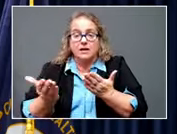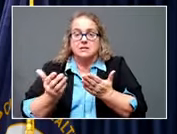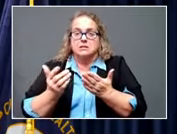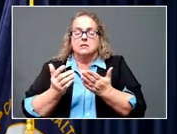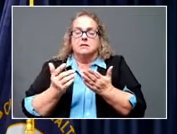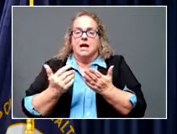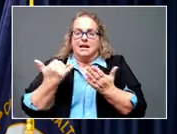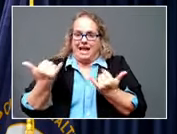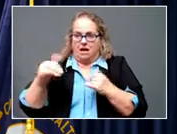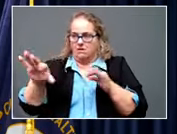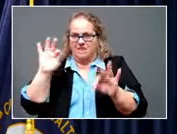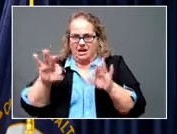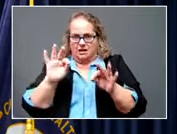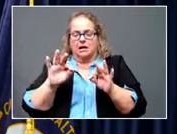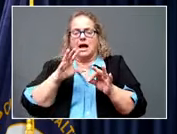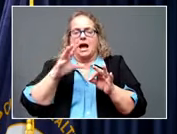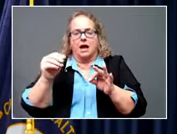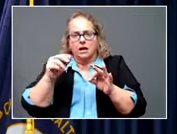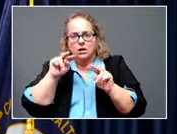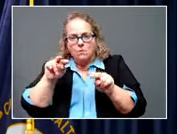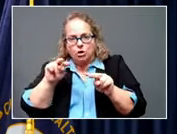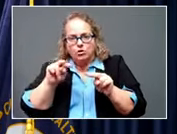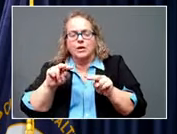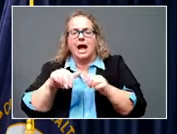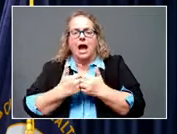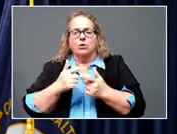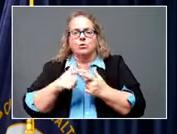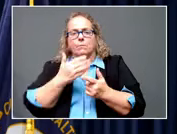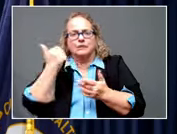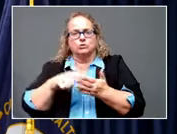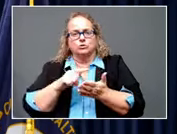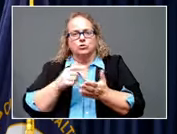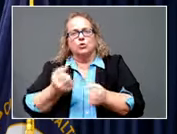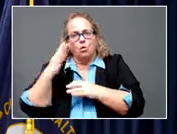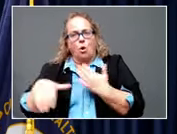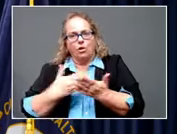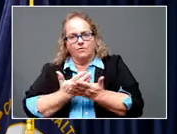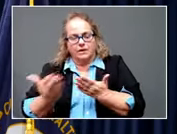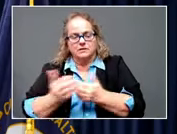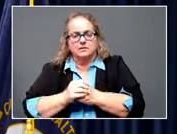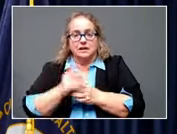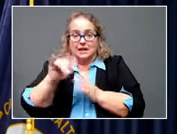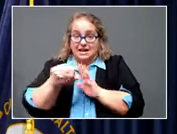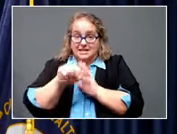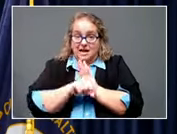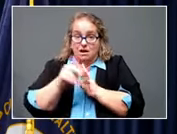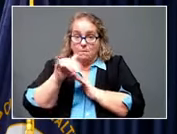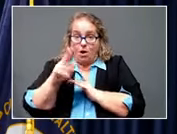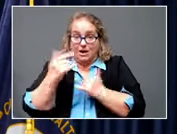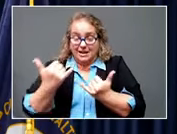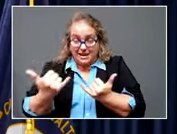debris. Kentucky Parks update. Our Kentucky State Parks are providing housing and food services for 606 displaced